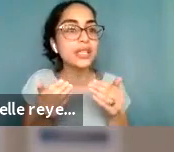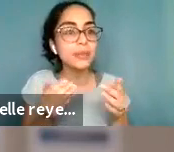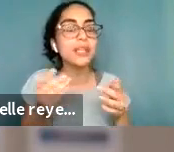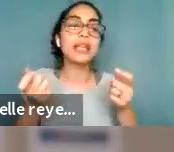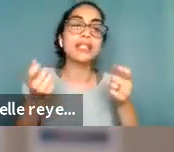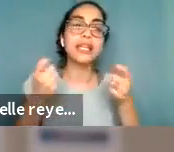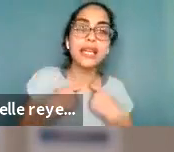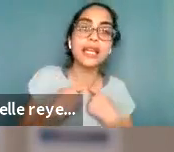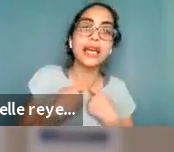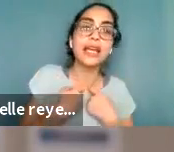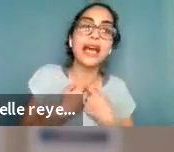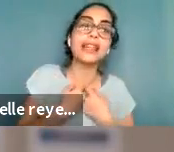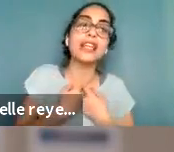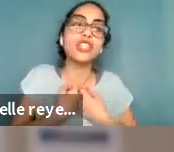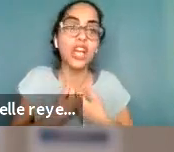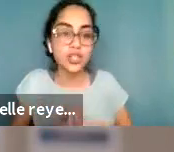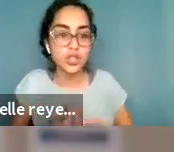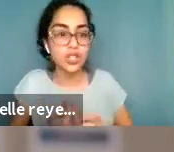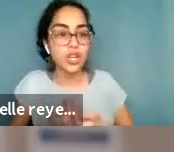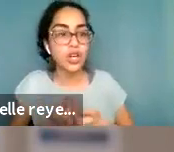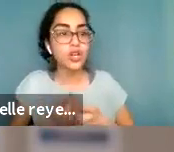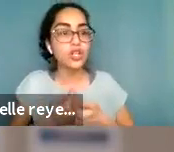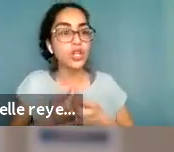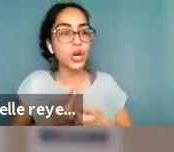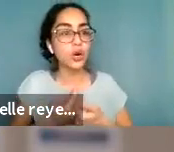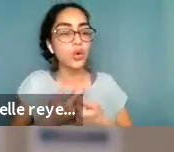to accept and then take it in and then change,